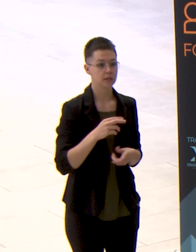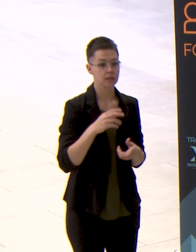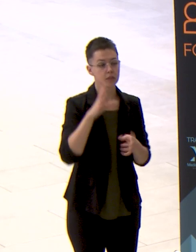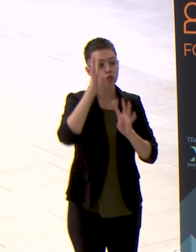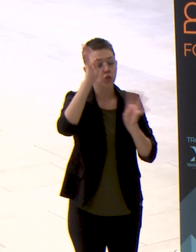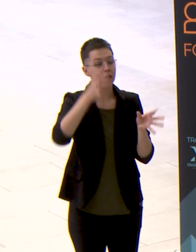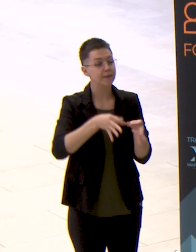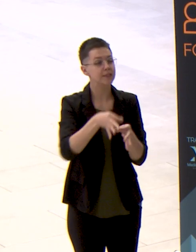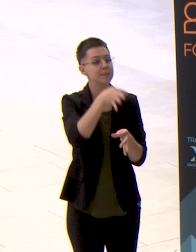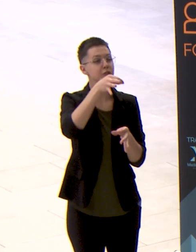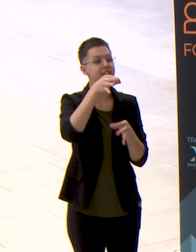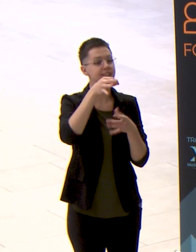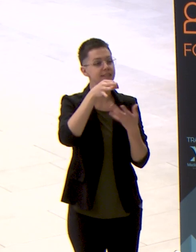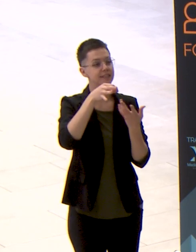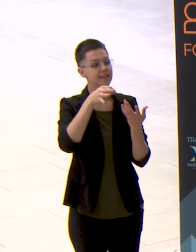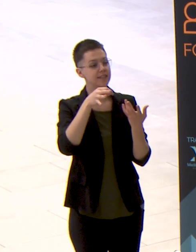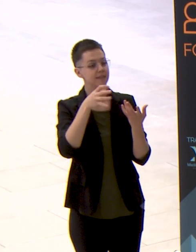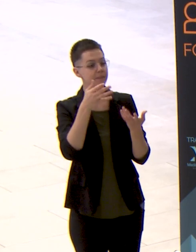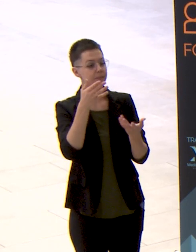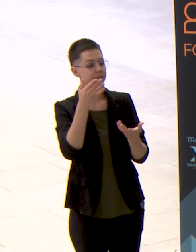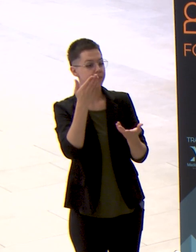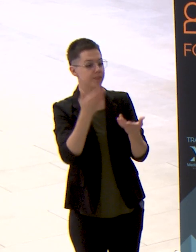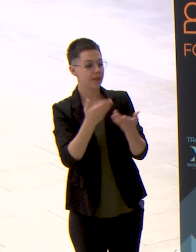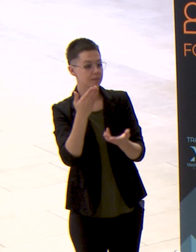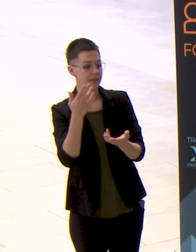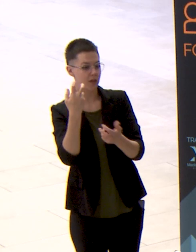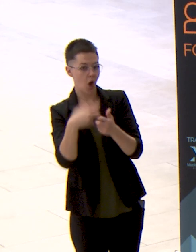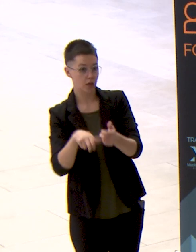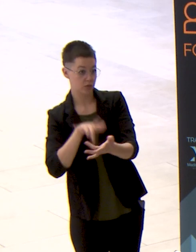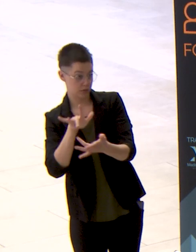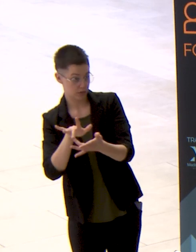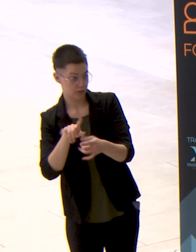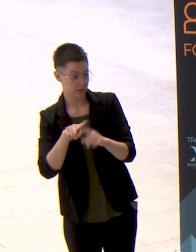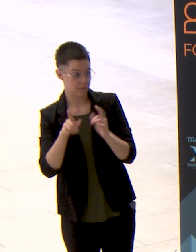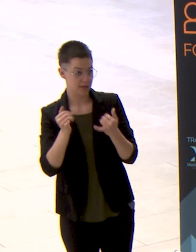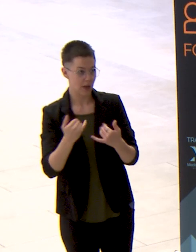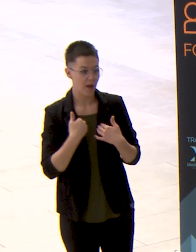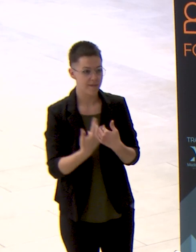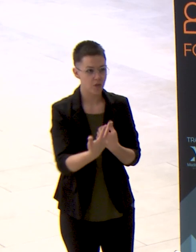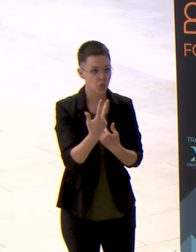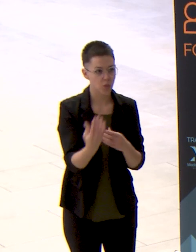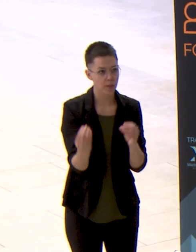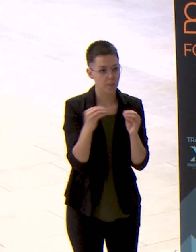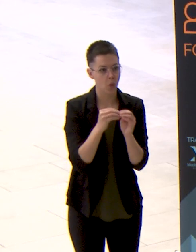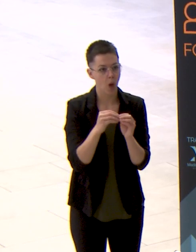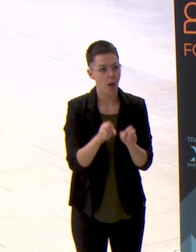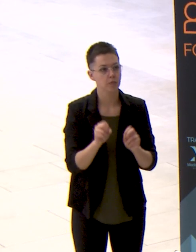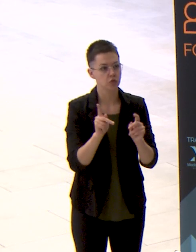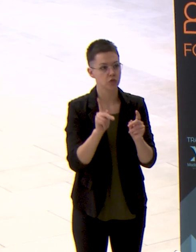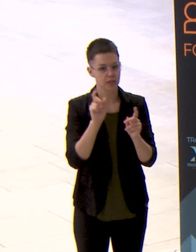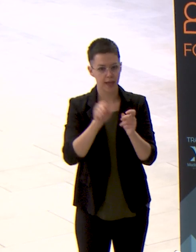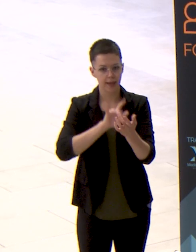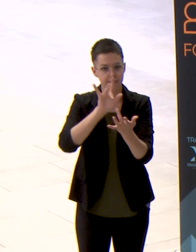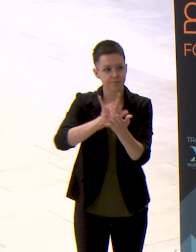creative spirit. Those are, it may be splintering and harder to reach him, but now I have three more opportunities to be able to tap into someone